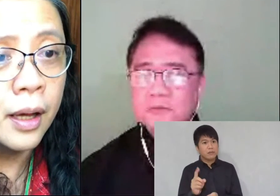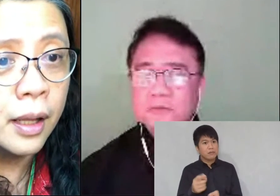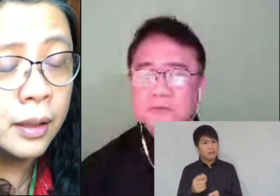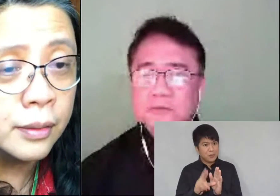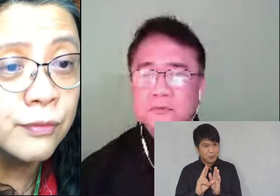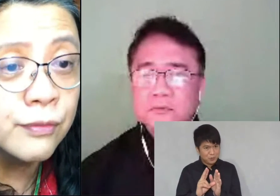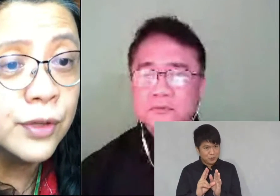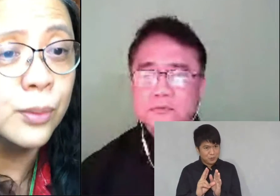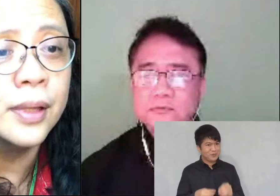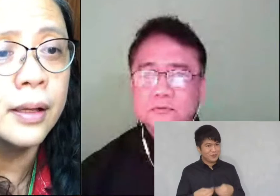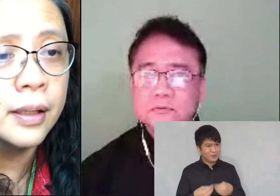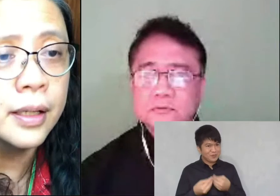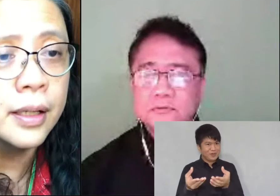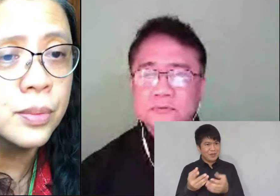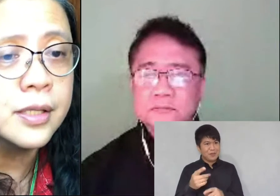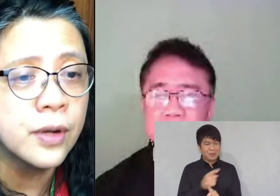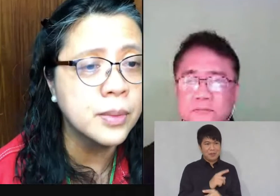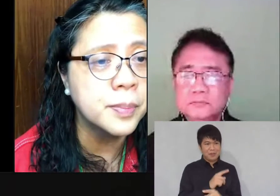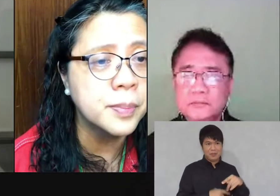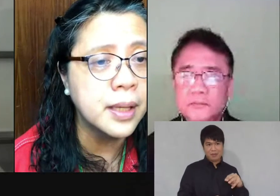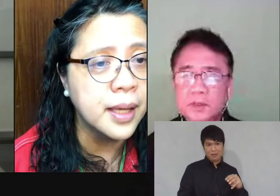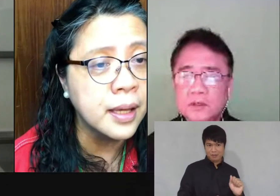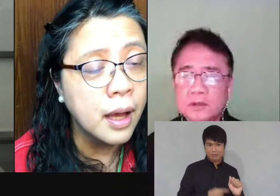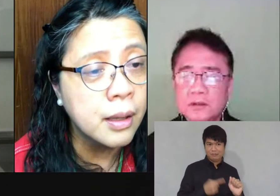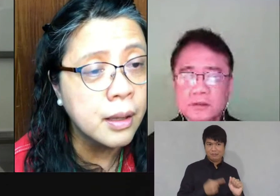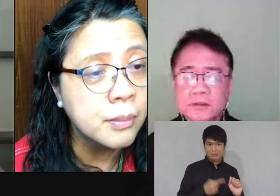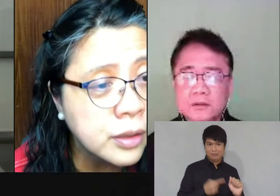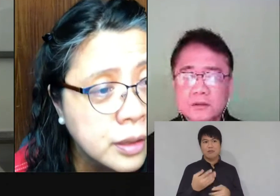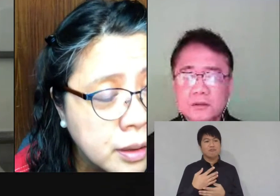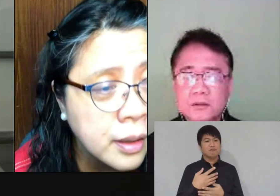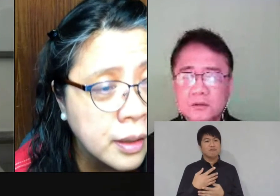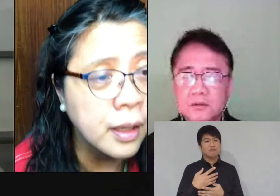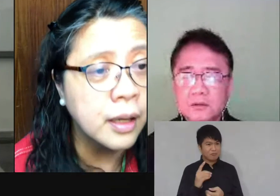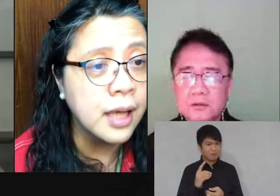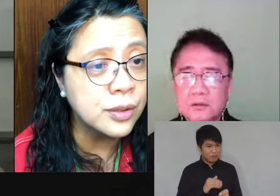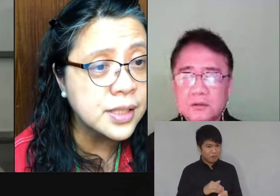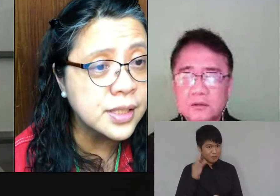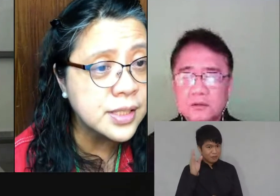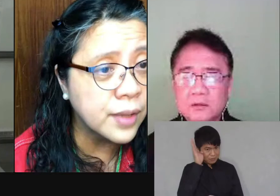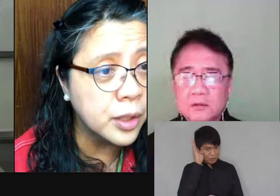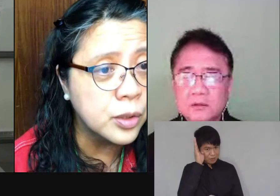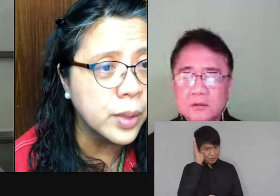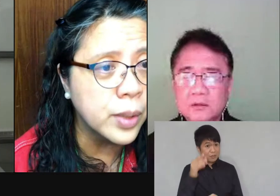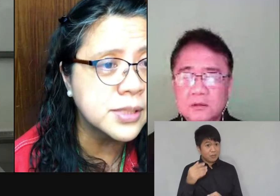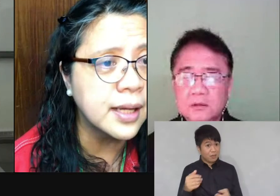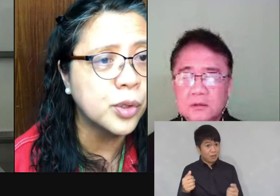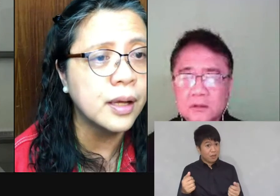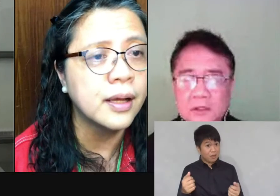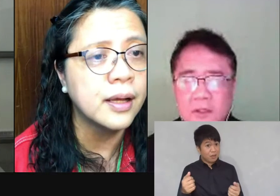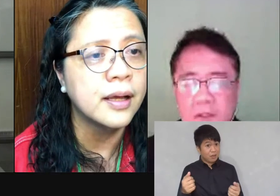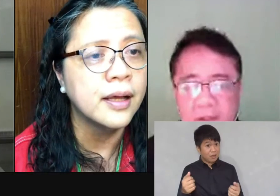review the issuance from the PMA. Dr. Castro, this is available on your website